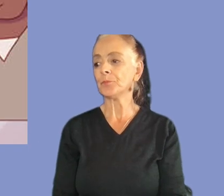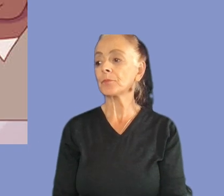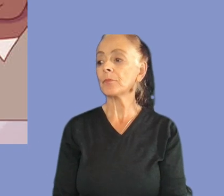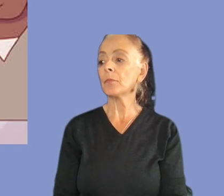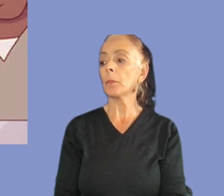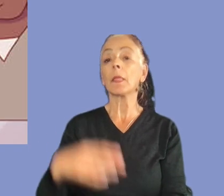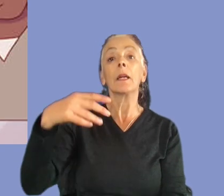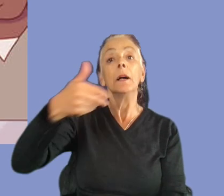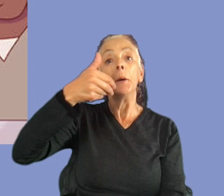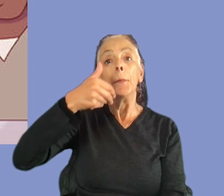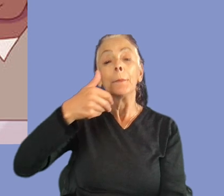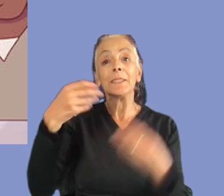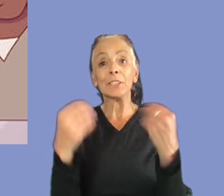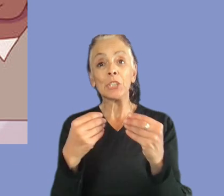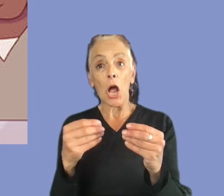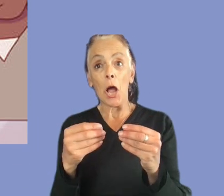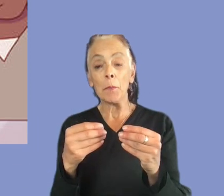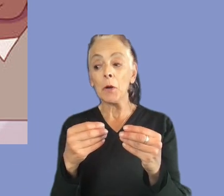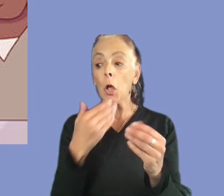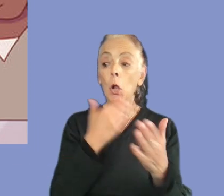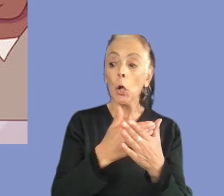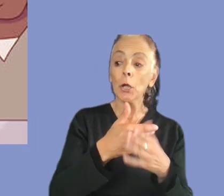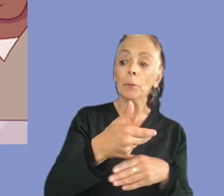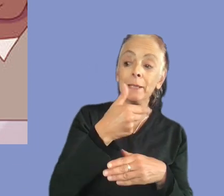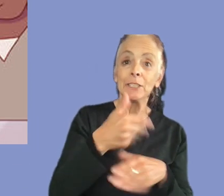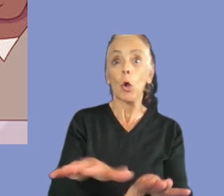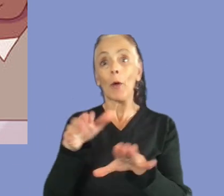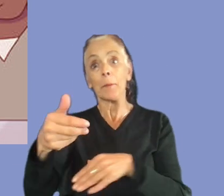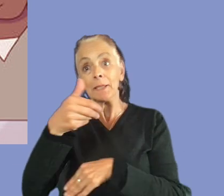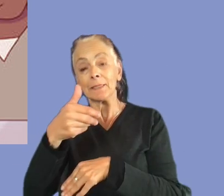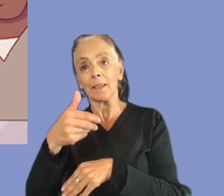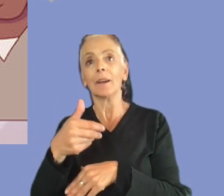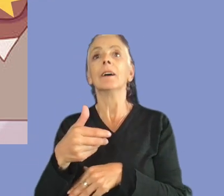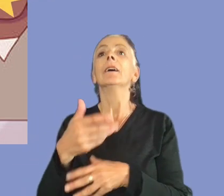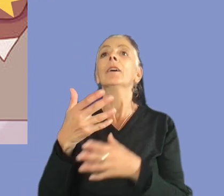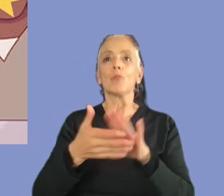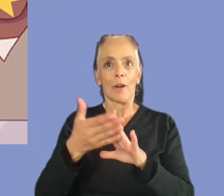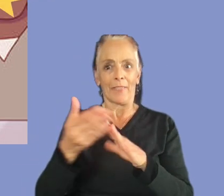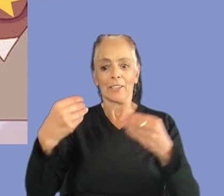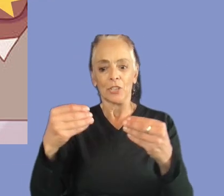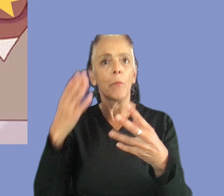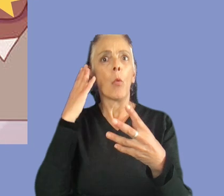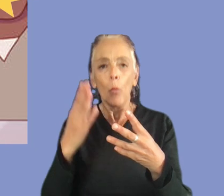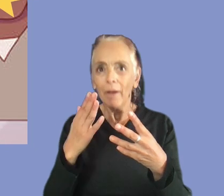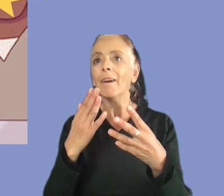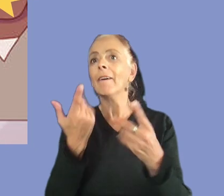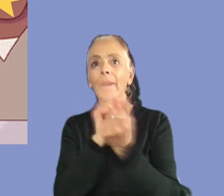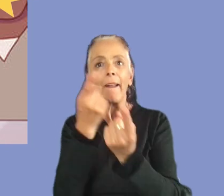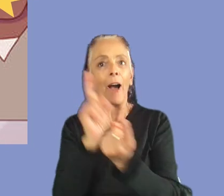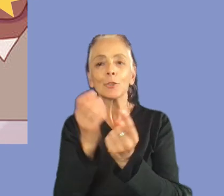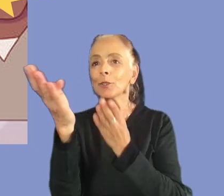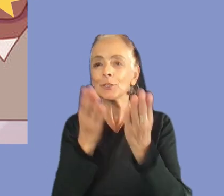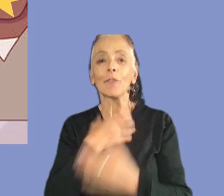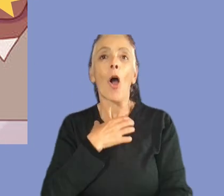Running a pizza shop in Good Pizza, Great Pizza, you'll randomly encounter and serve hungry Muslims.